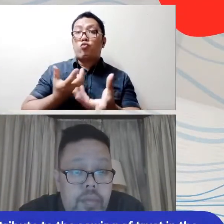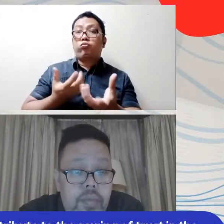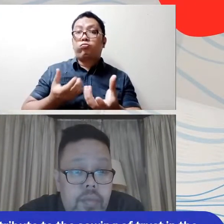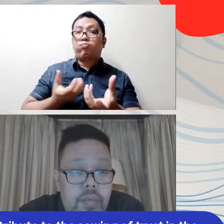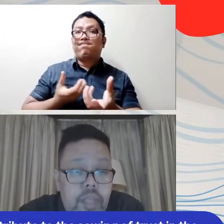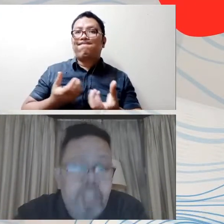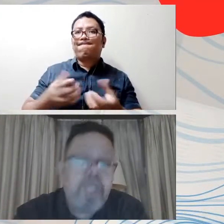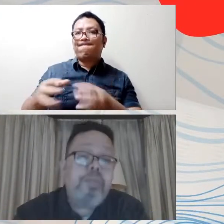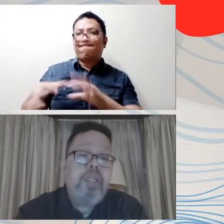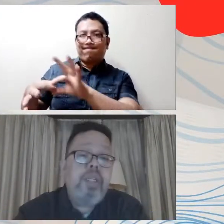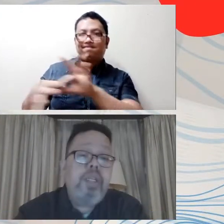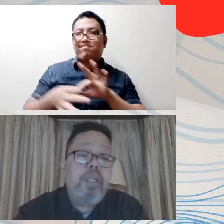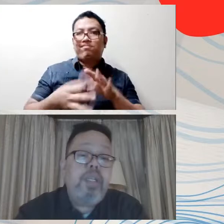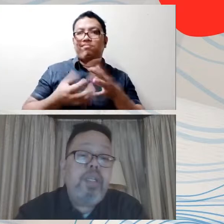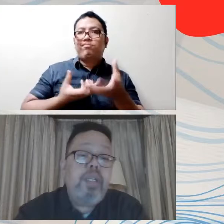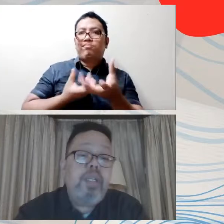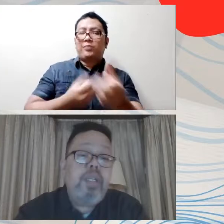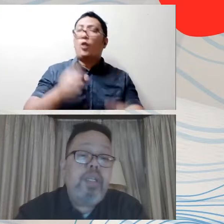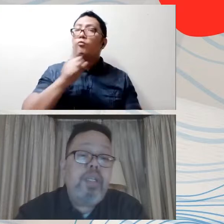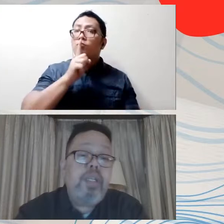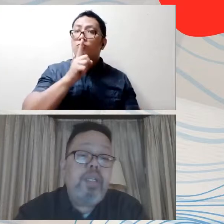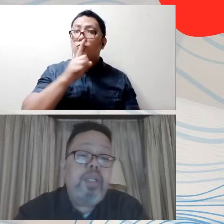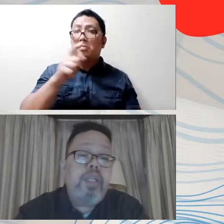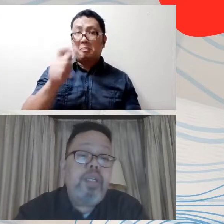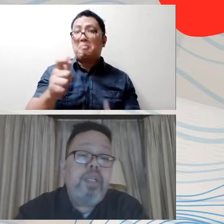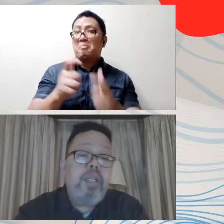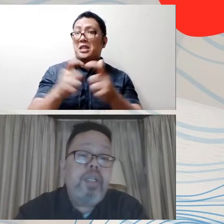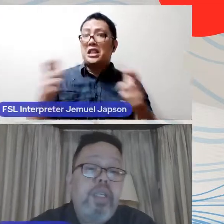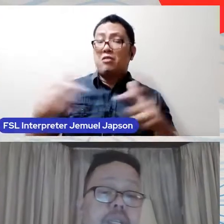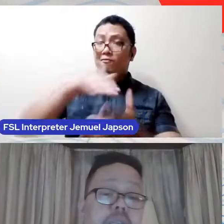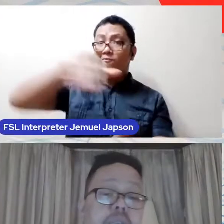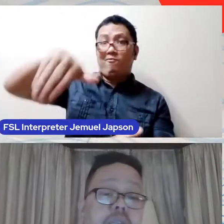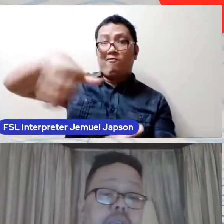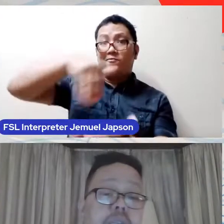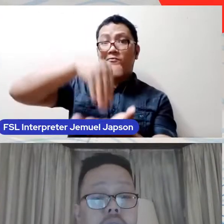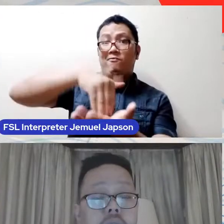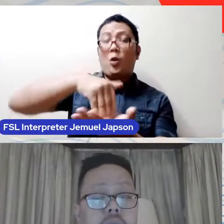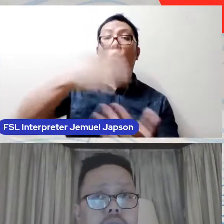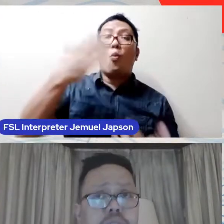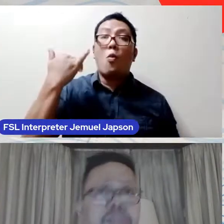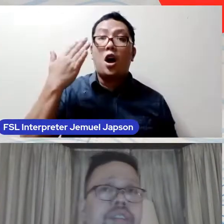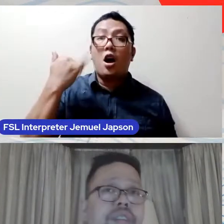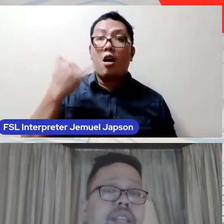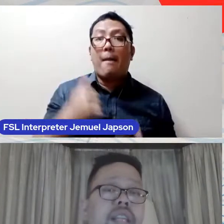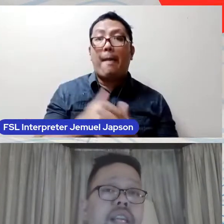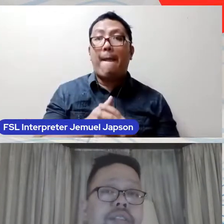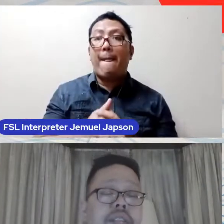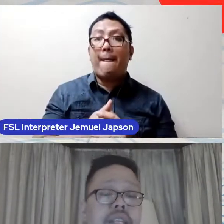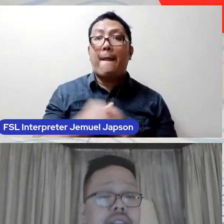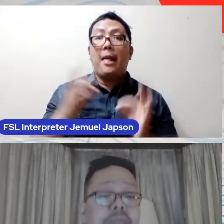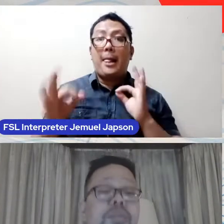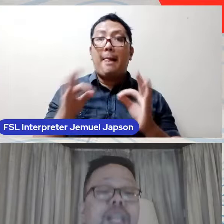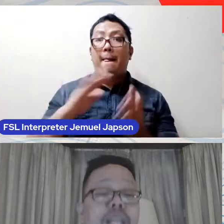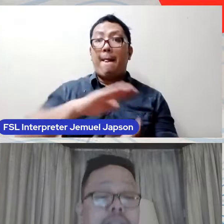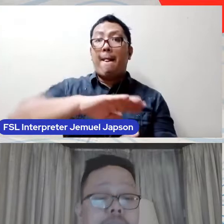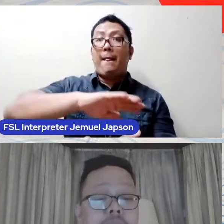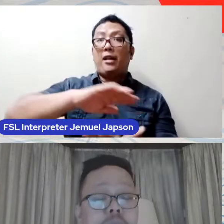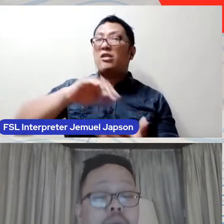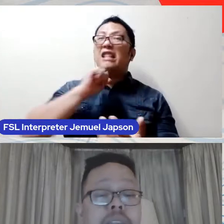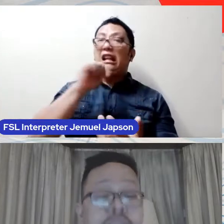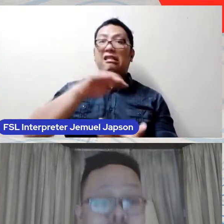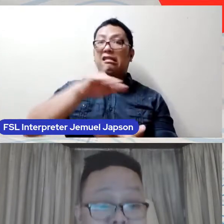RMA? Syempre, malaking bagay ang centralization. Bakit? Kung decentralized yan, isipin mo na